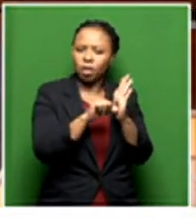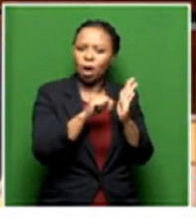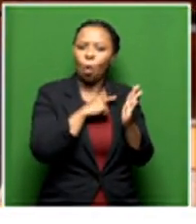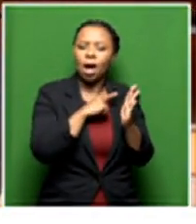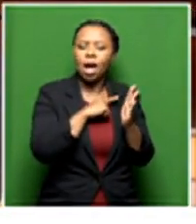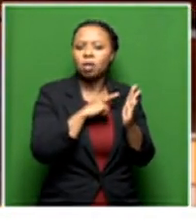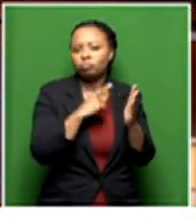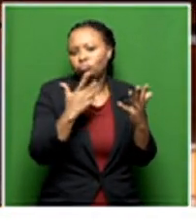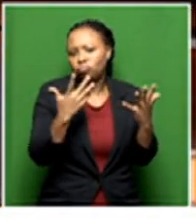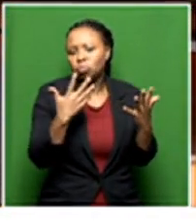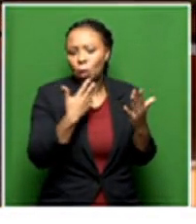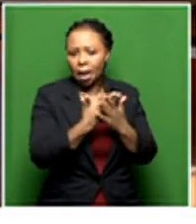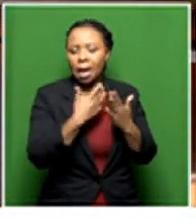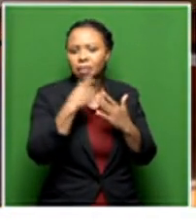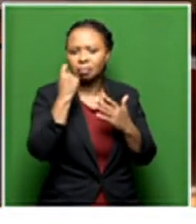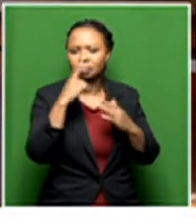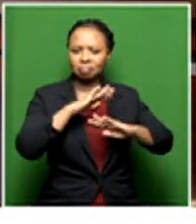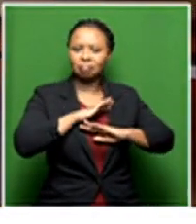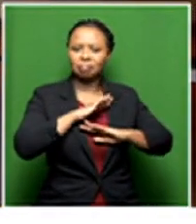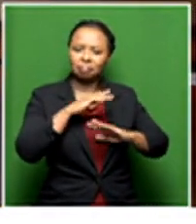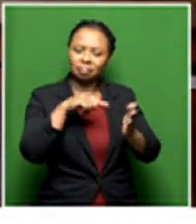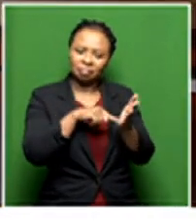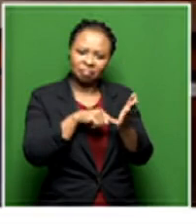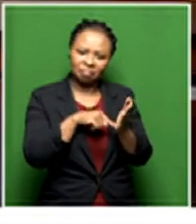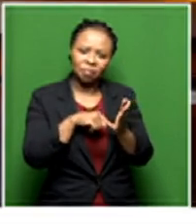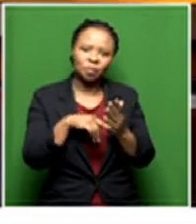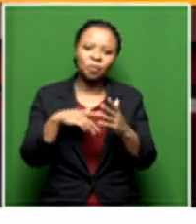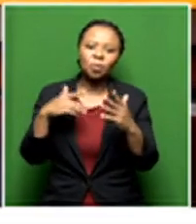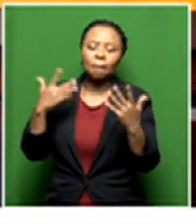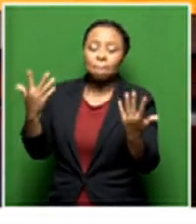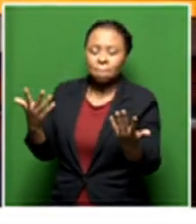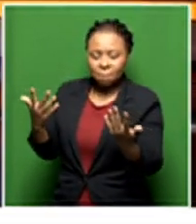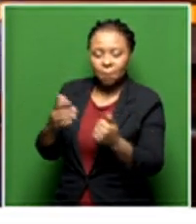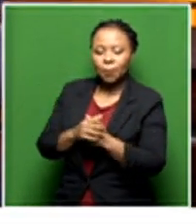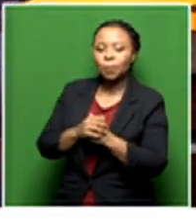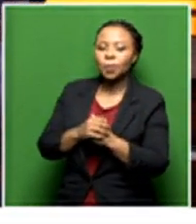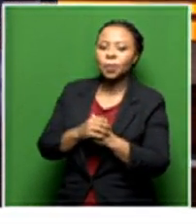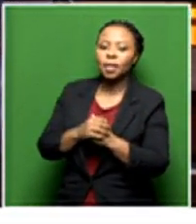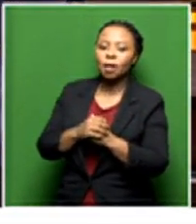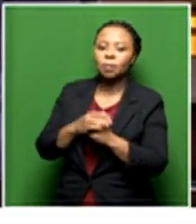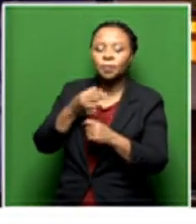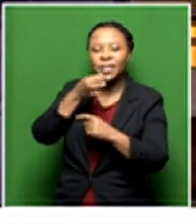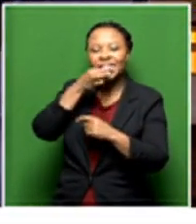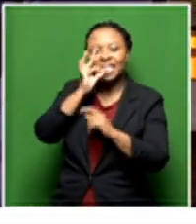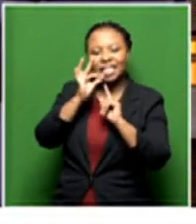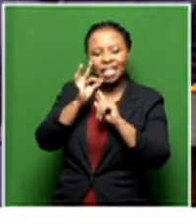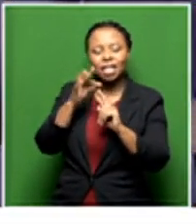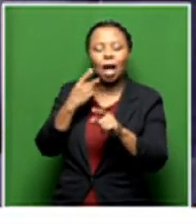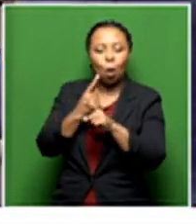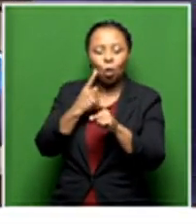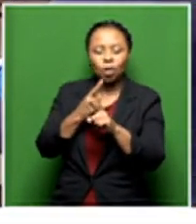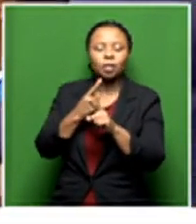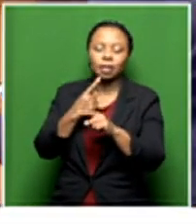can resonate with it. Yeah, and with tea, I always say to